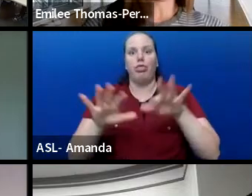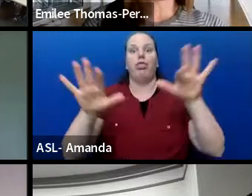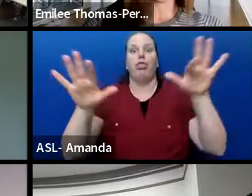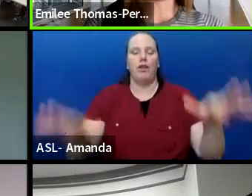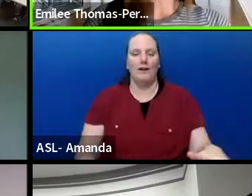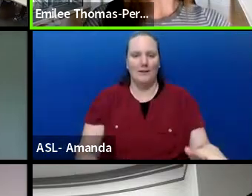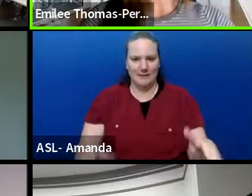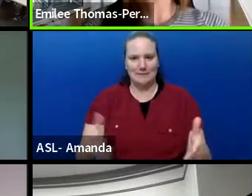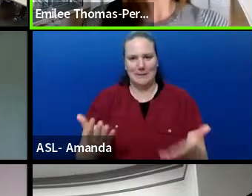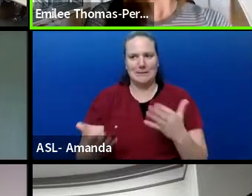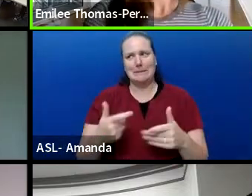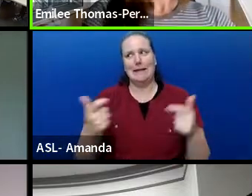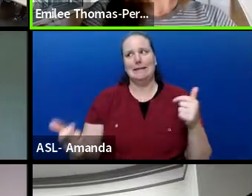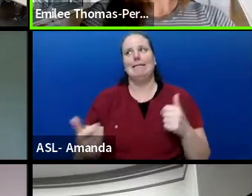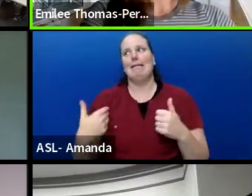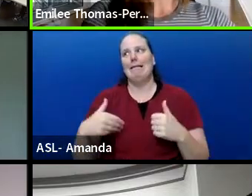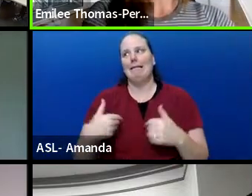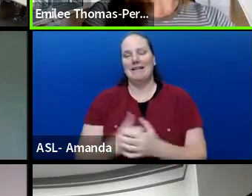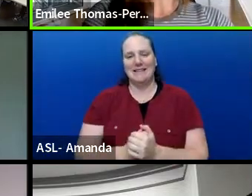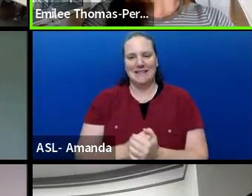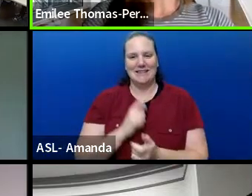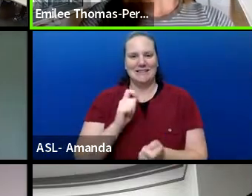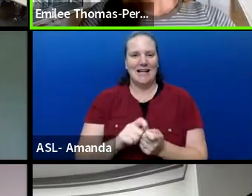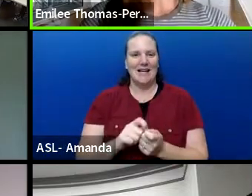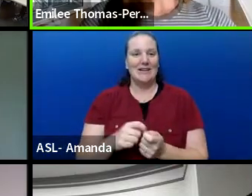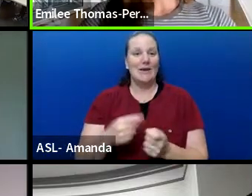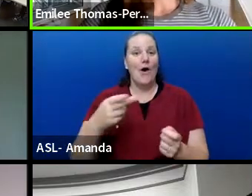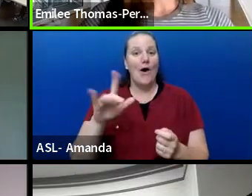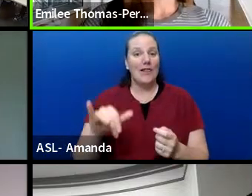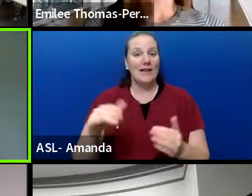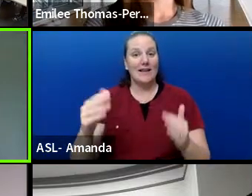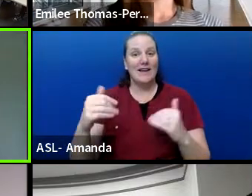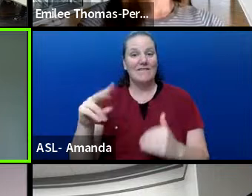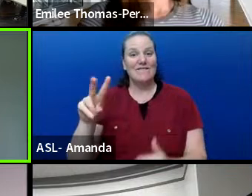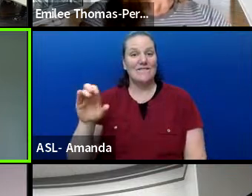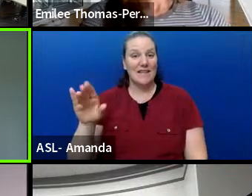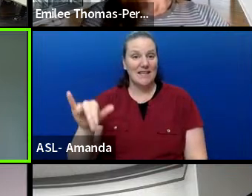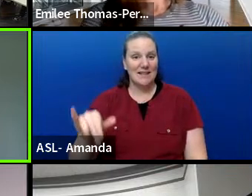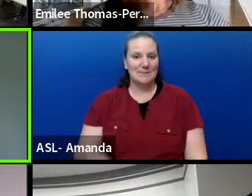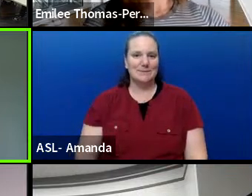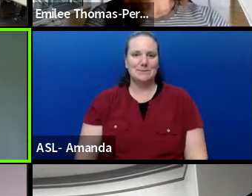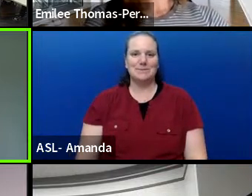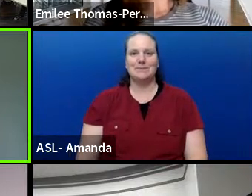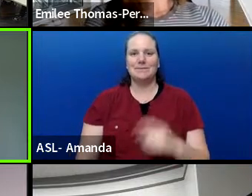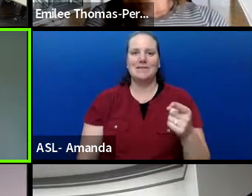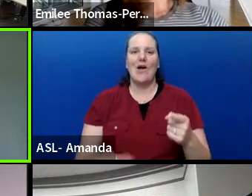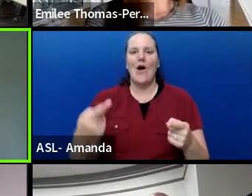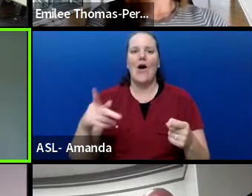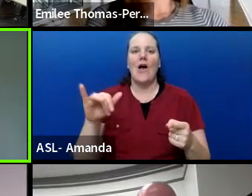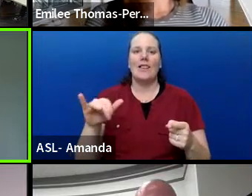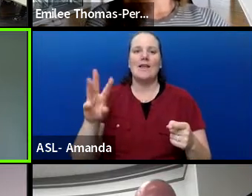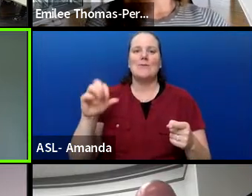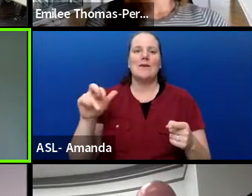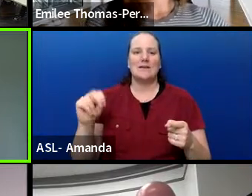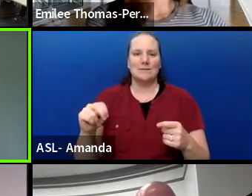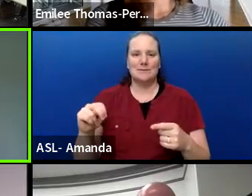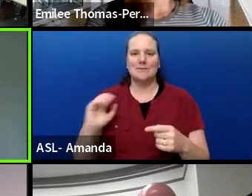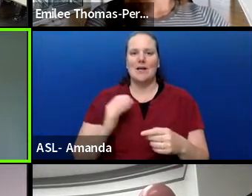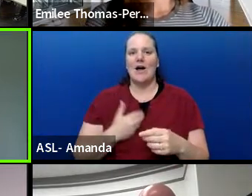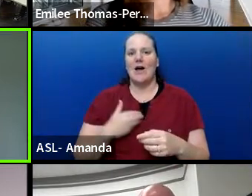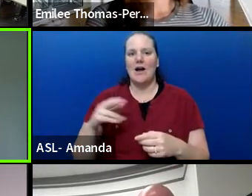but exactly. Let's go to Holly and then Vicky. Holly Williams, our native neighborhood in